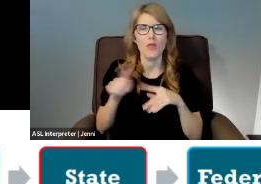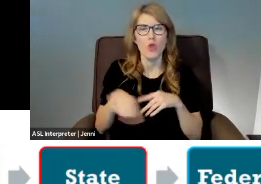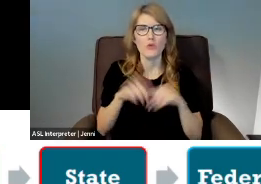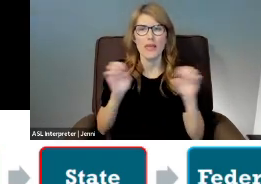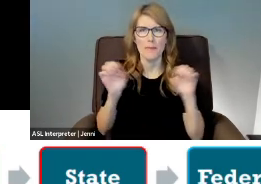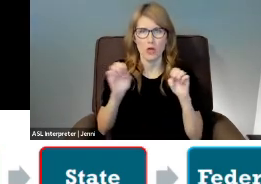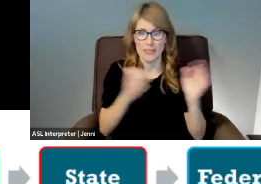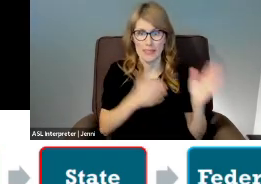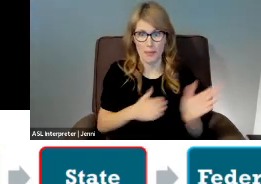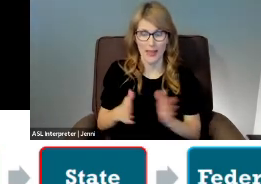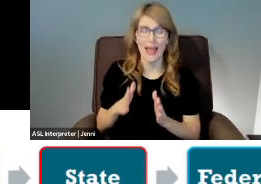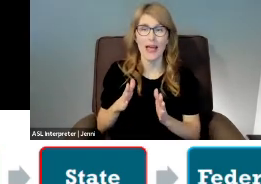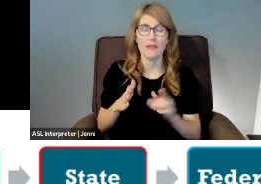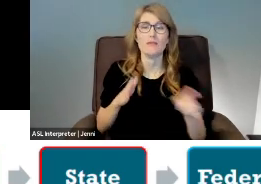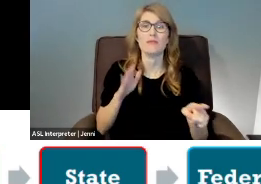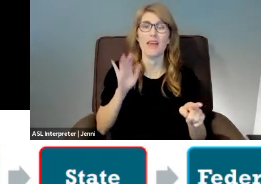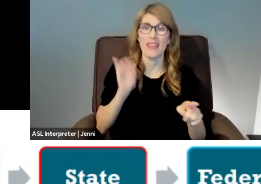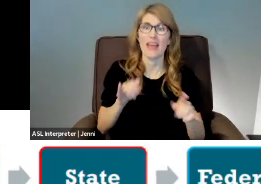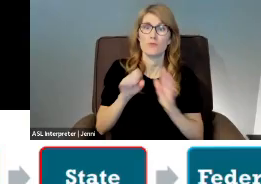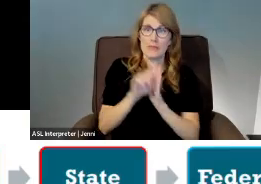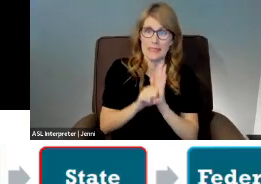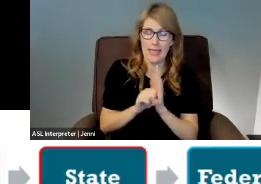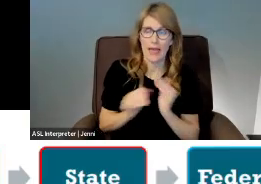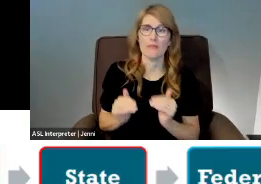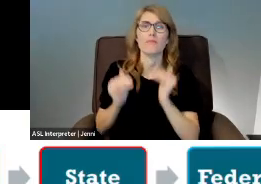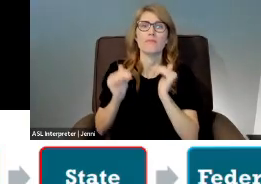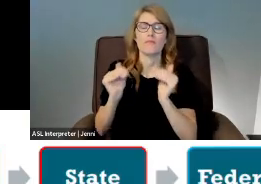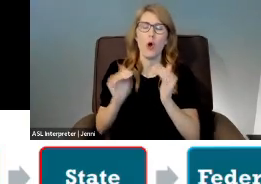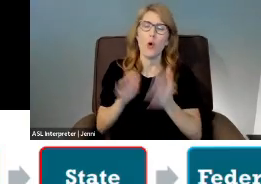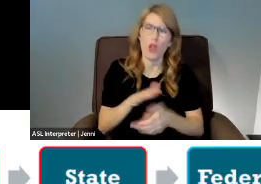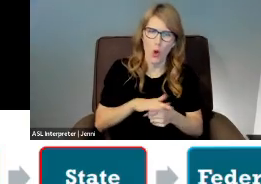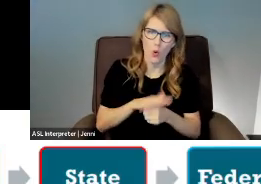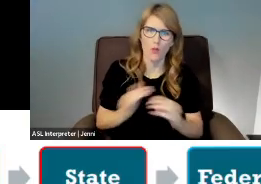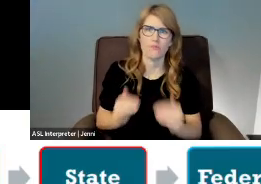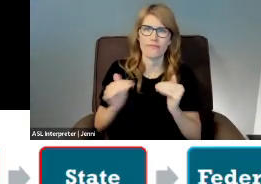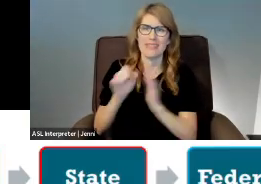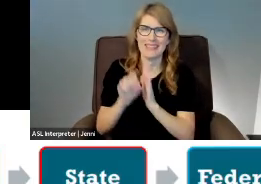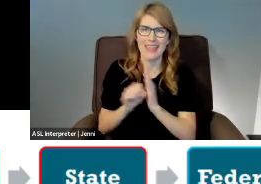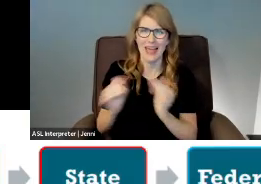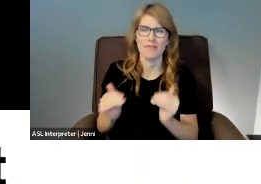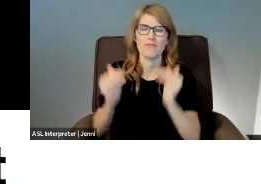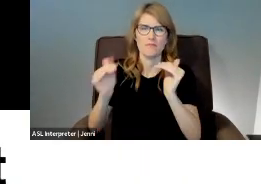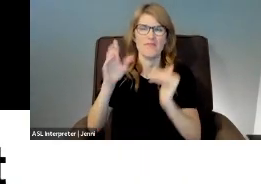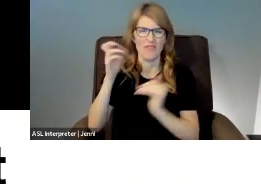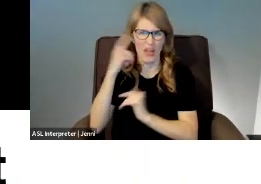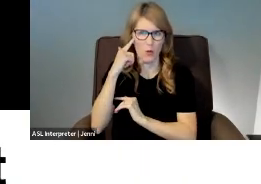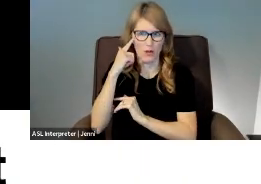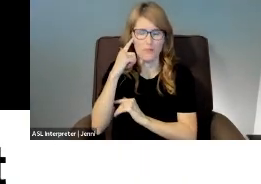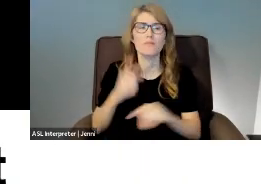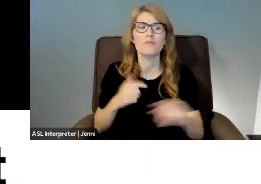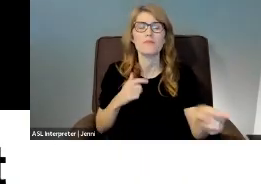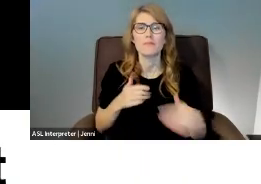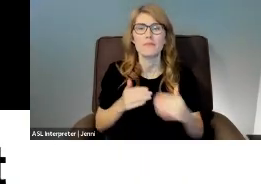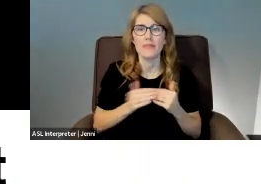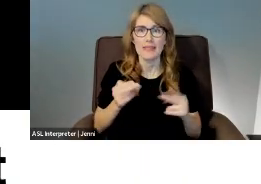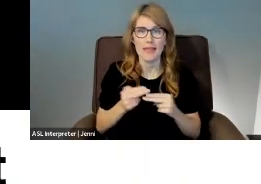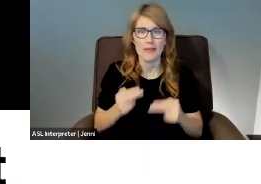from a local to state to federal fashion. Next state, please. Next slide.